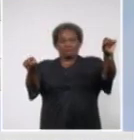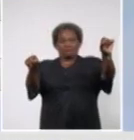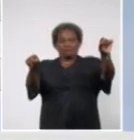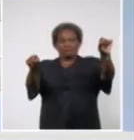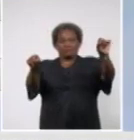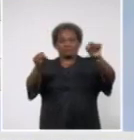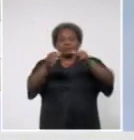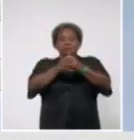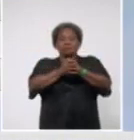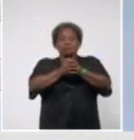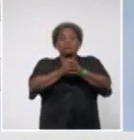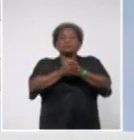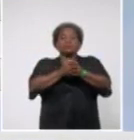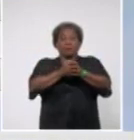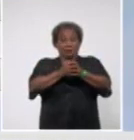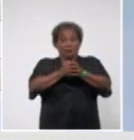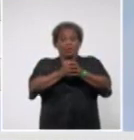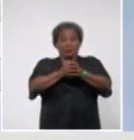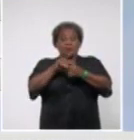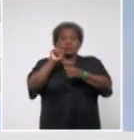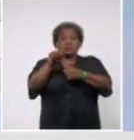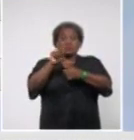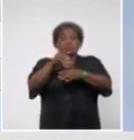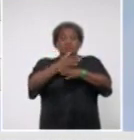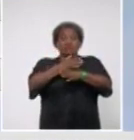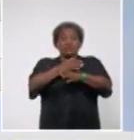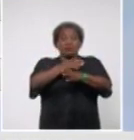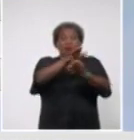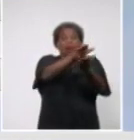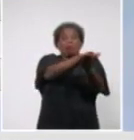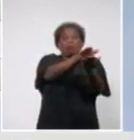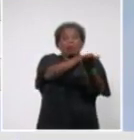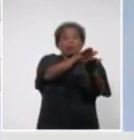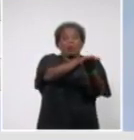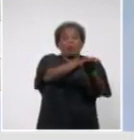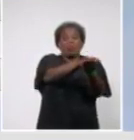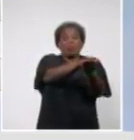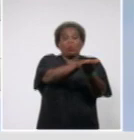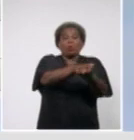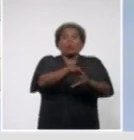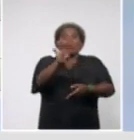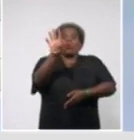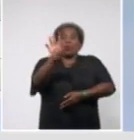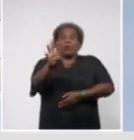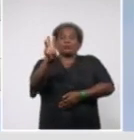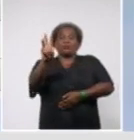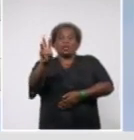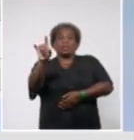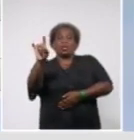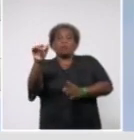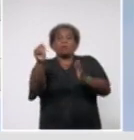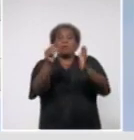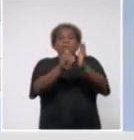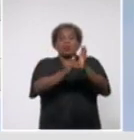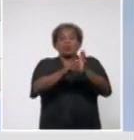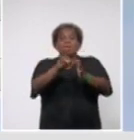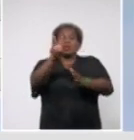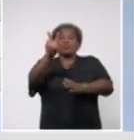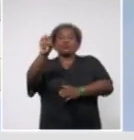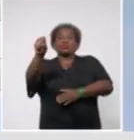43 tested positive for COVID-19. That's 43